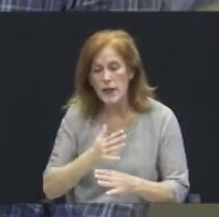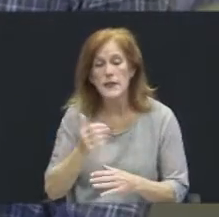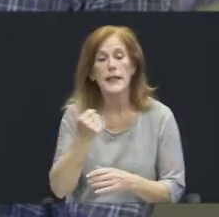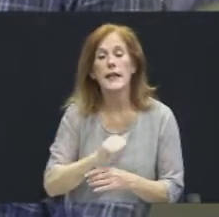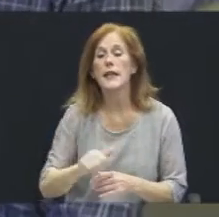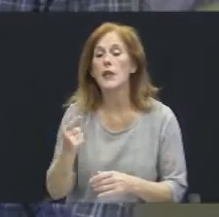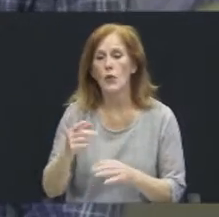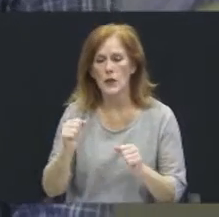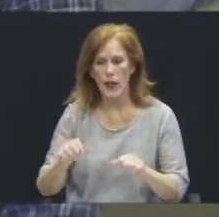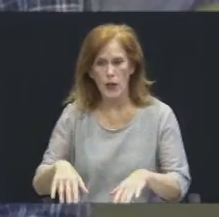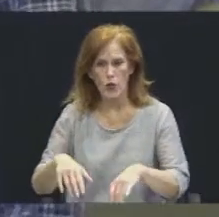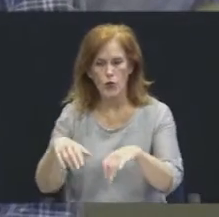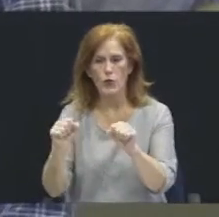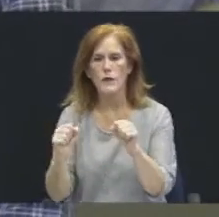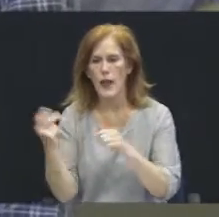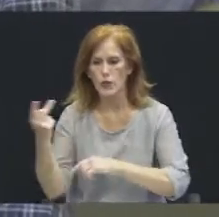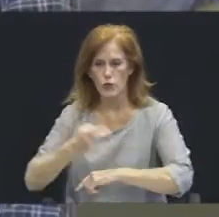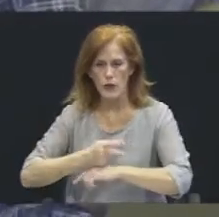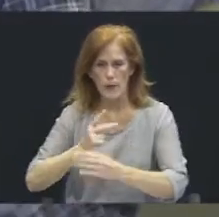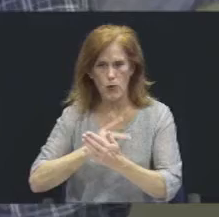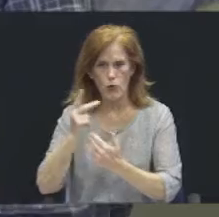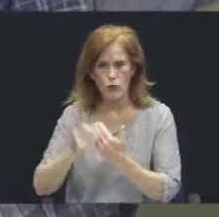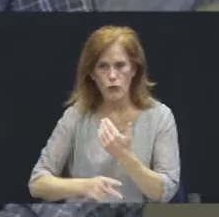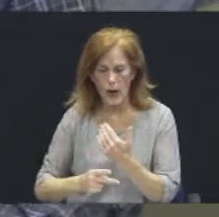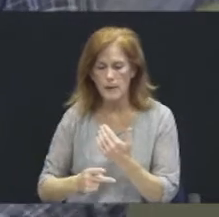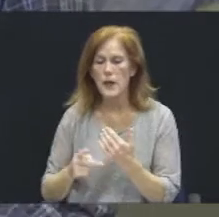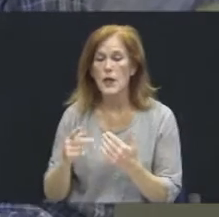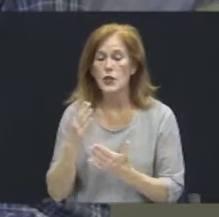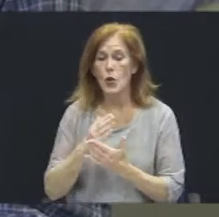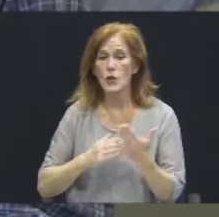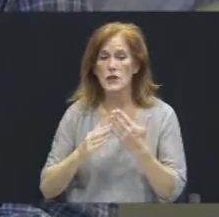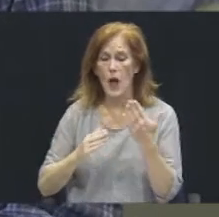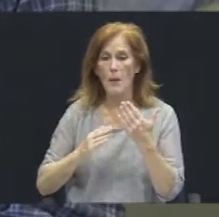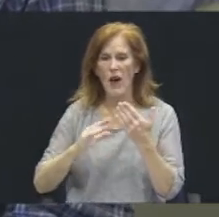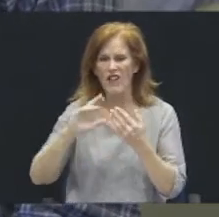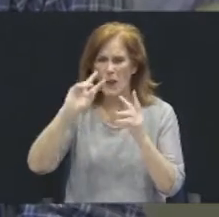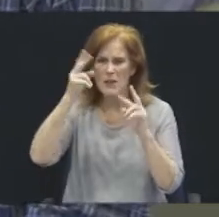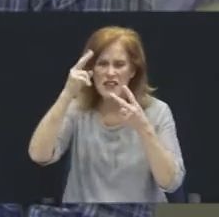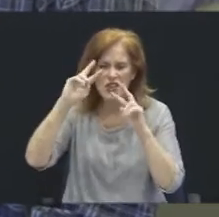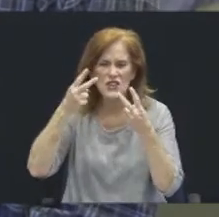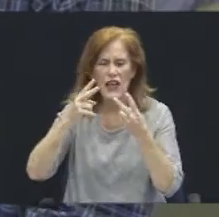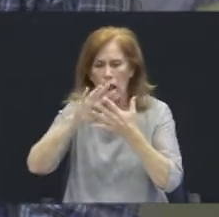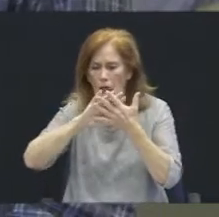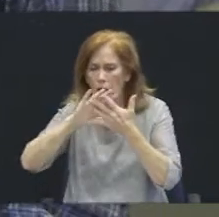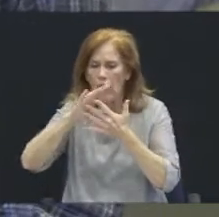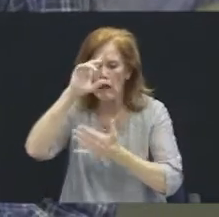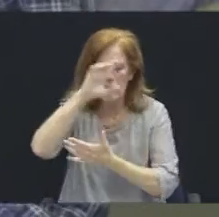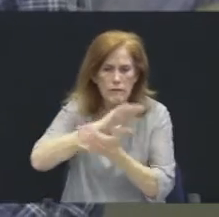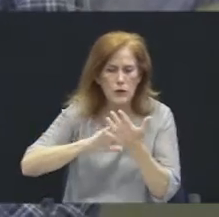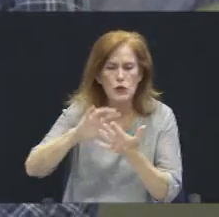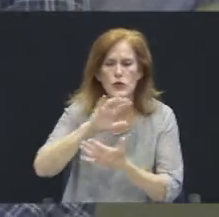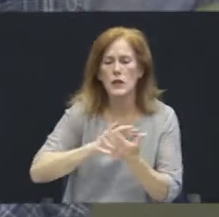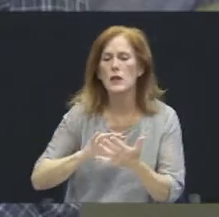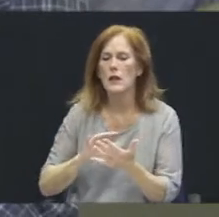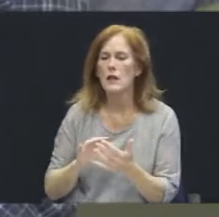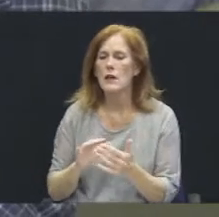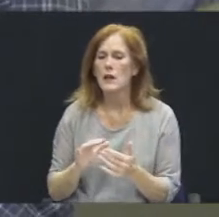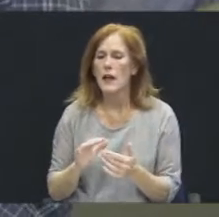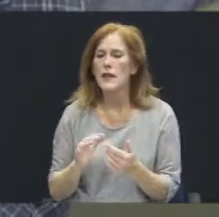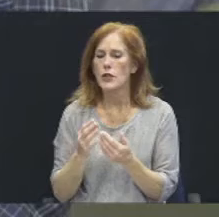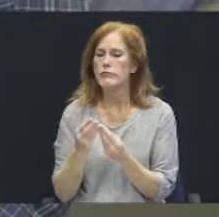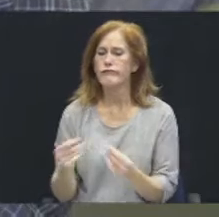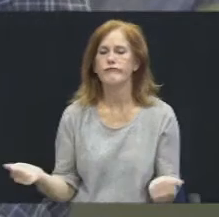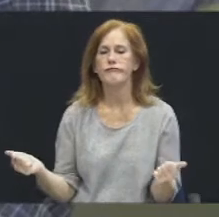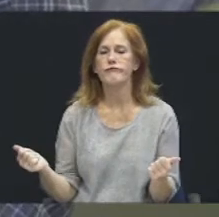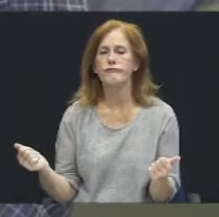anybody can go through to kind of dispel some of the myths that come along with employing people with